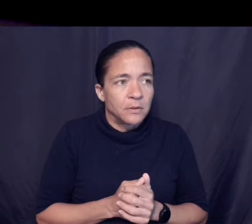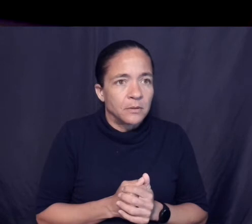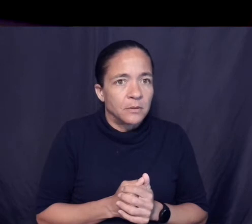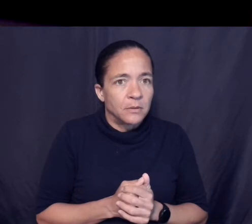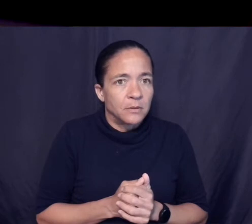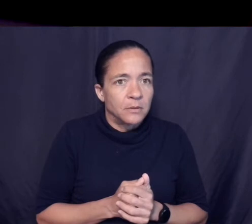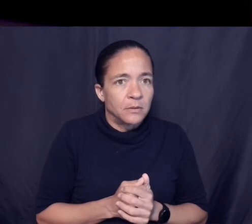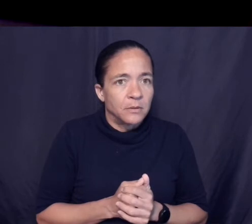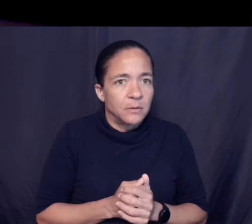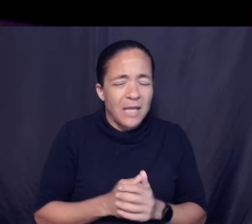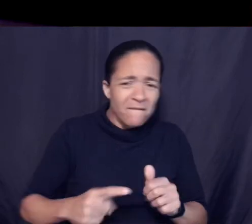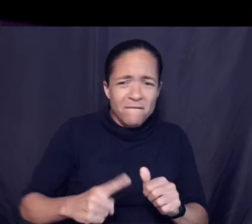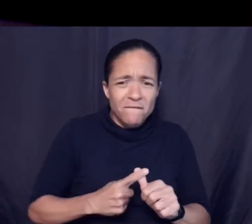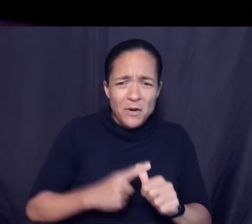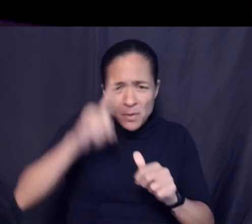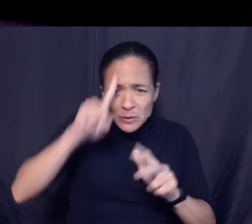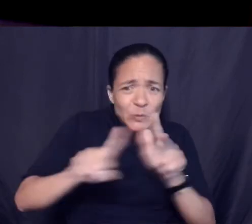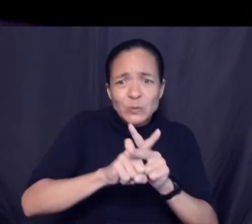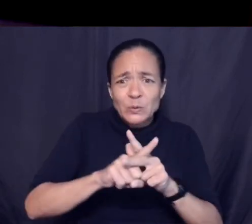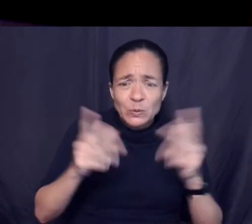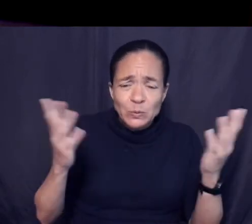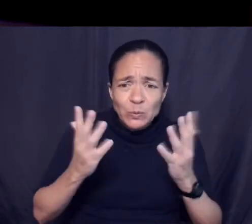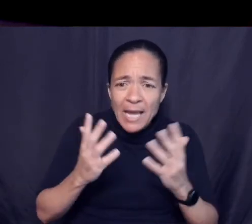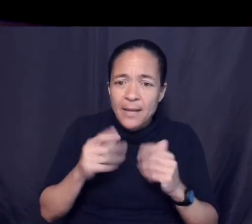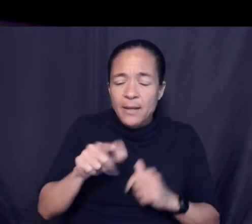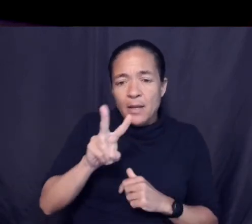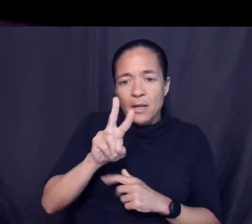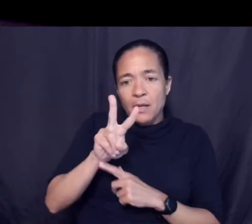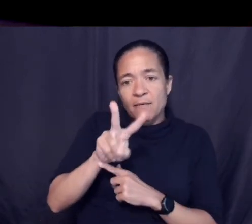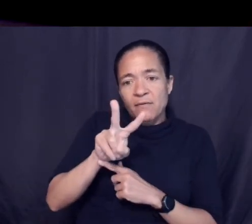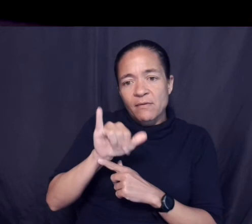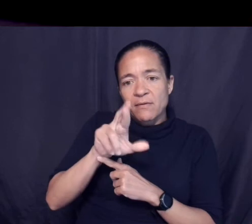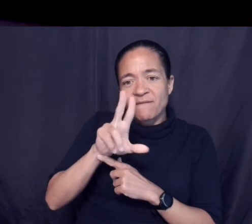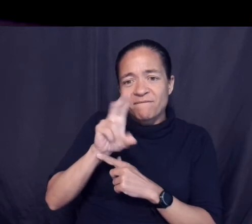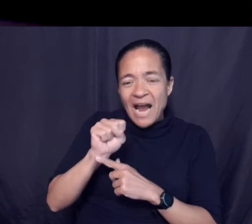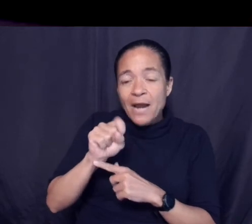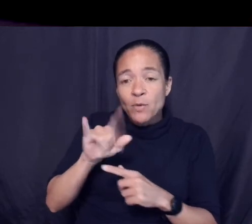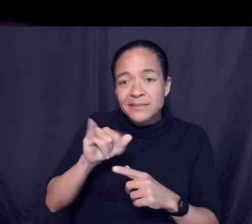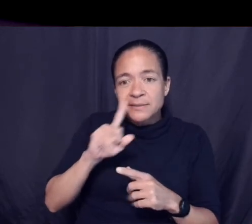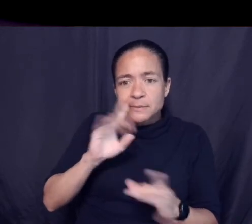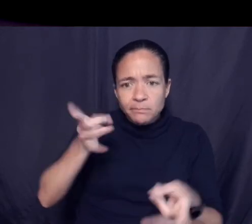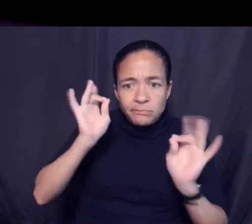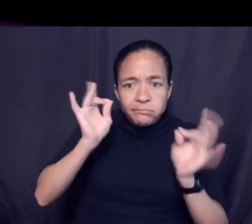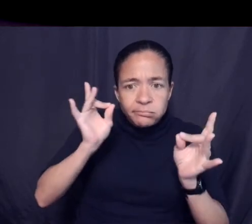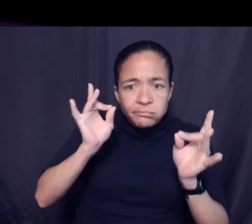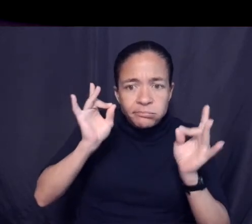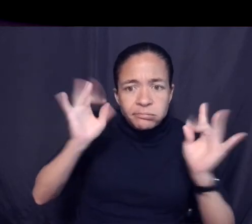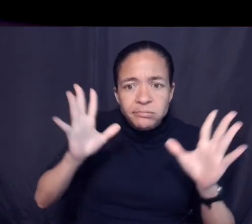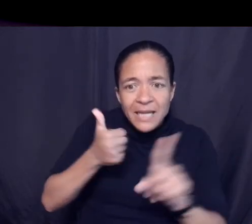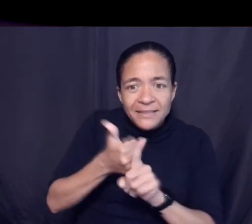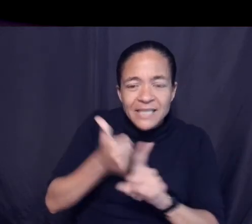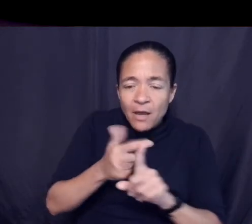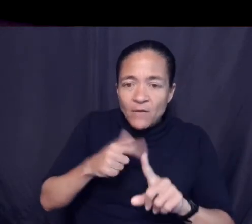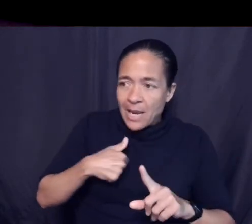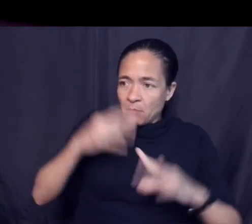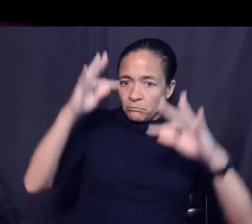there be a virus that's this deadly and this horrible, and I don't know anything about